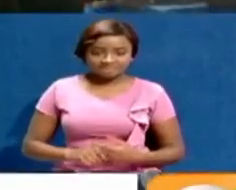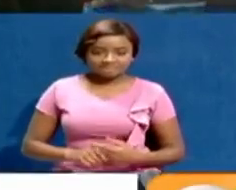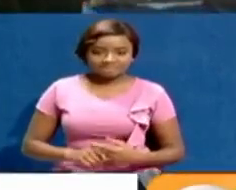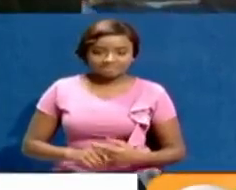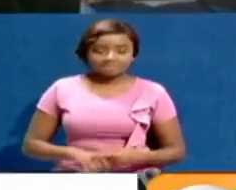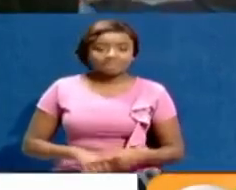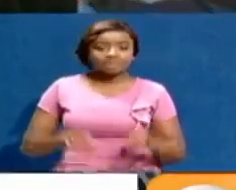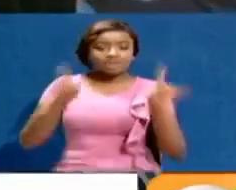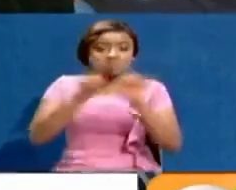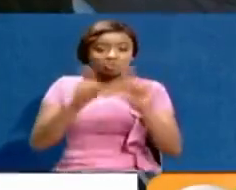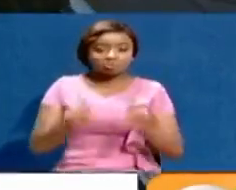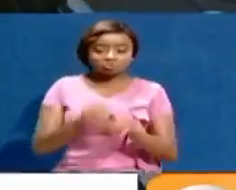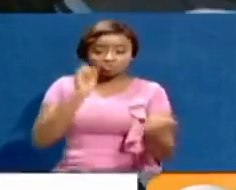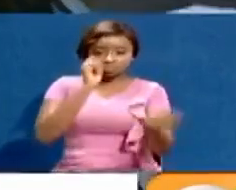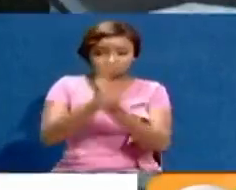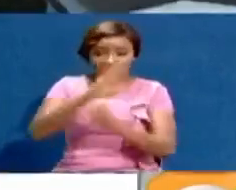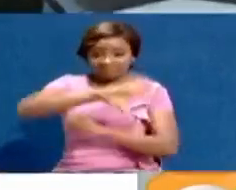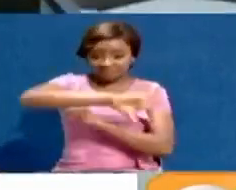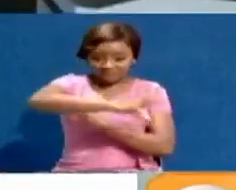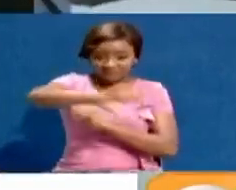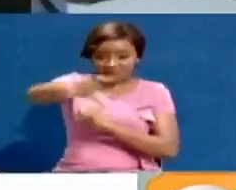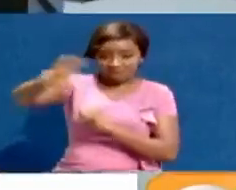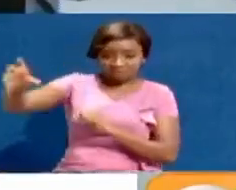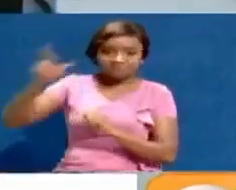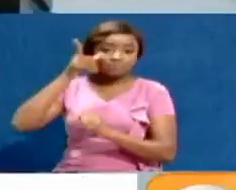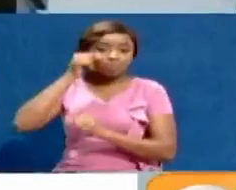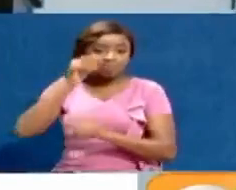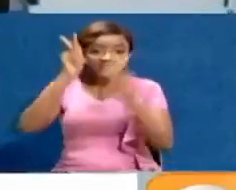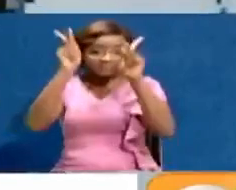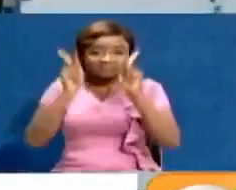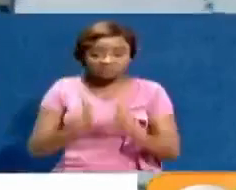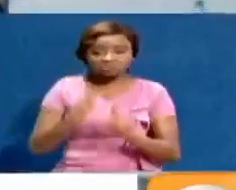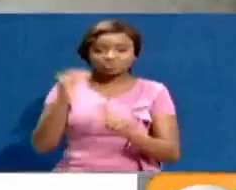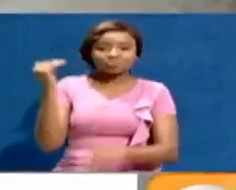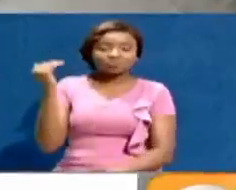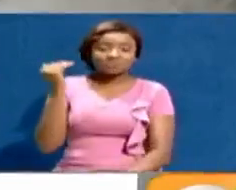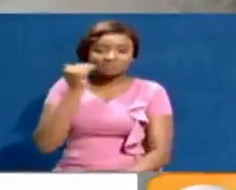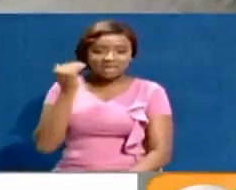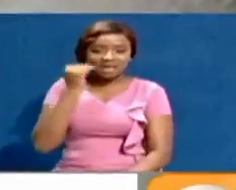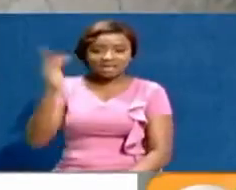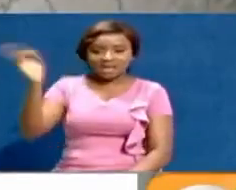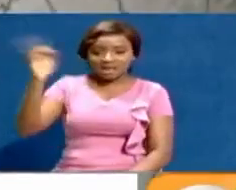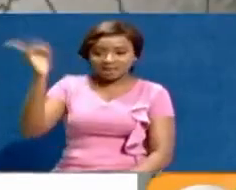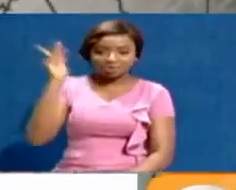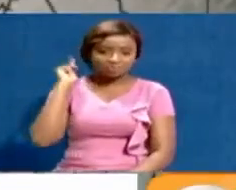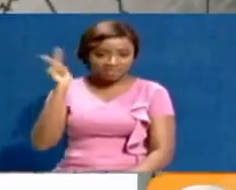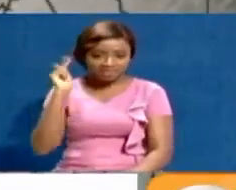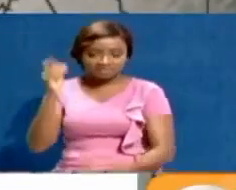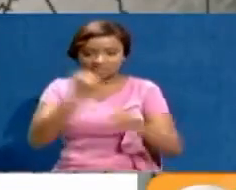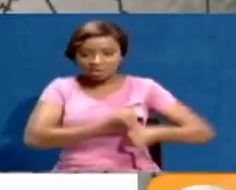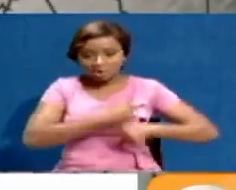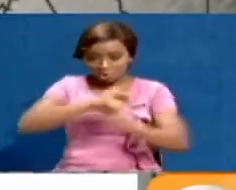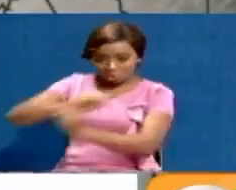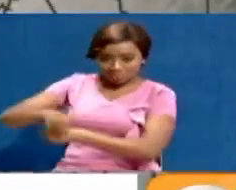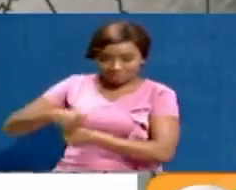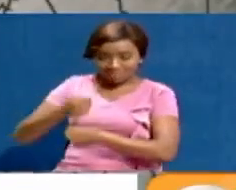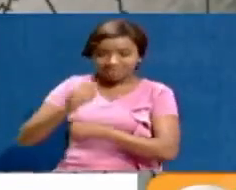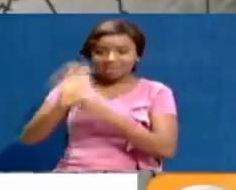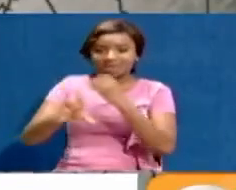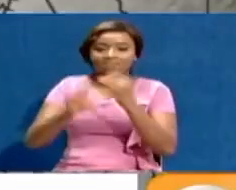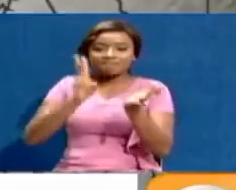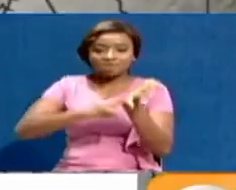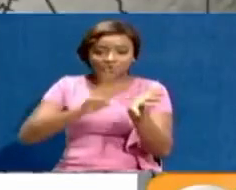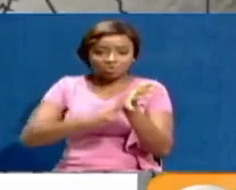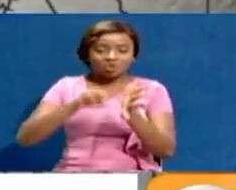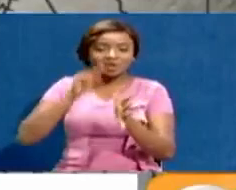Against this backdrop, 12 counties, Mombasa, Kisumu, Siaya, Nairobi, Kisii, Homa Bay, Migori,